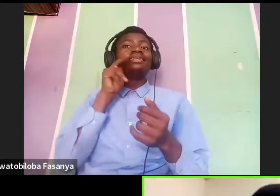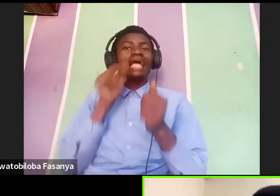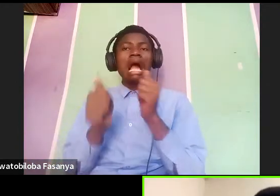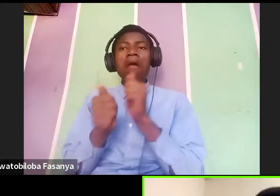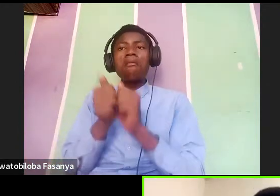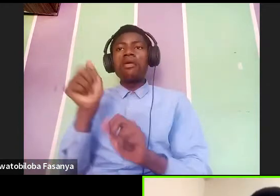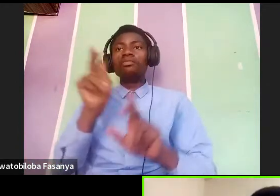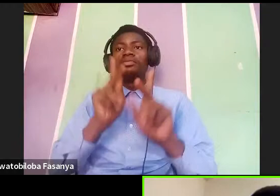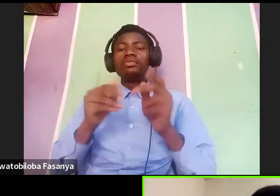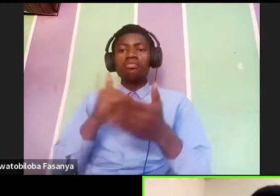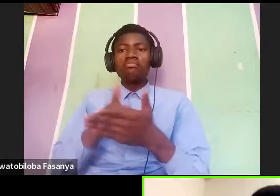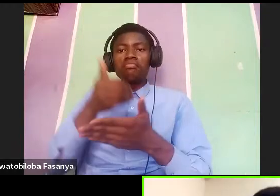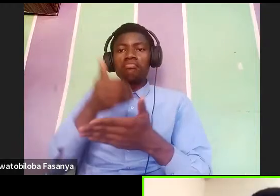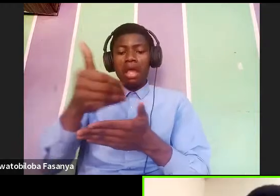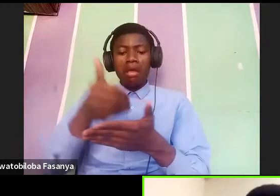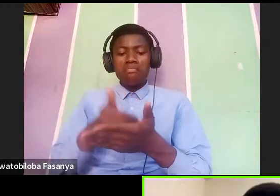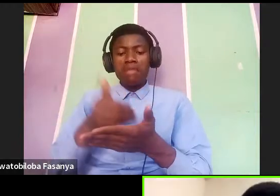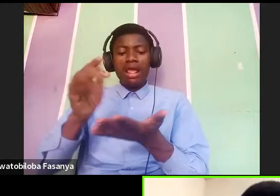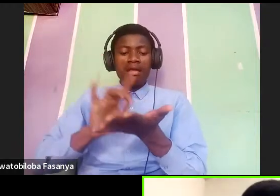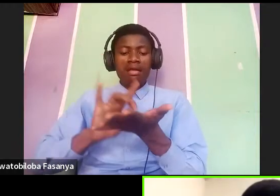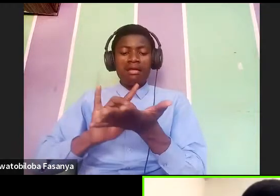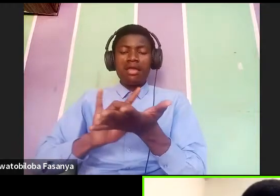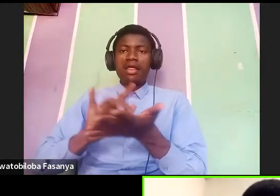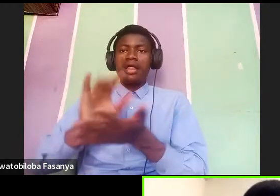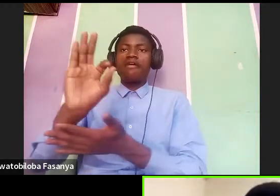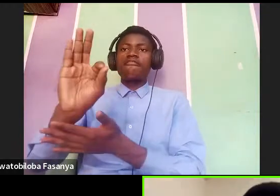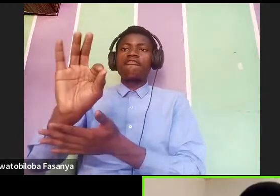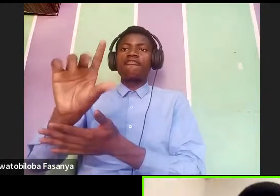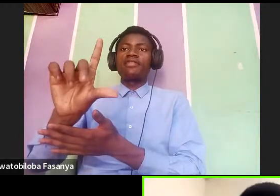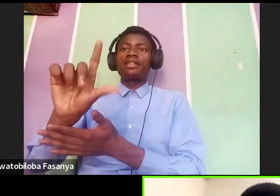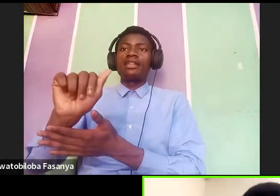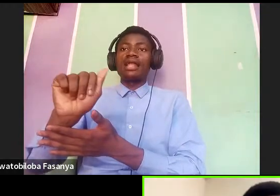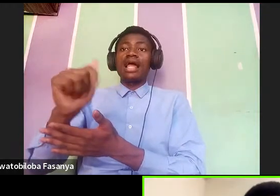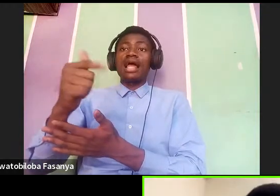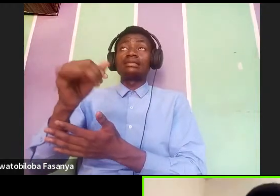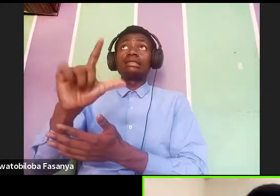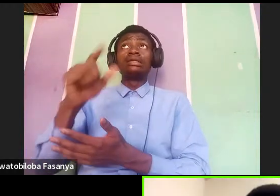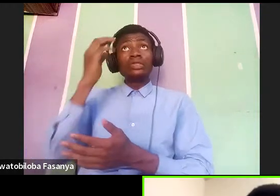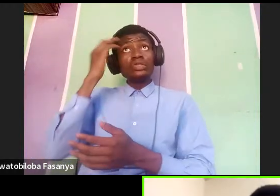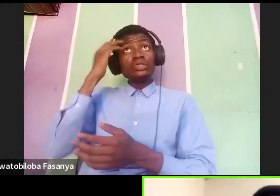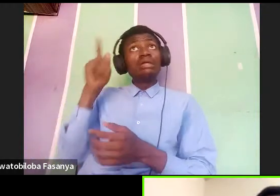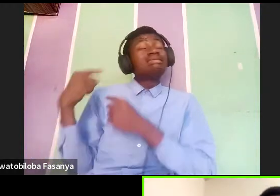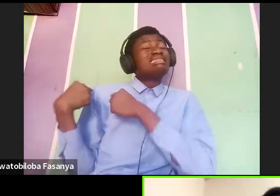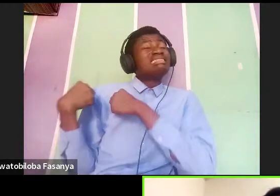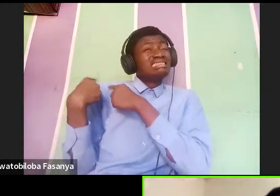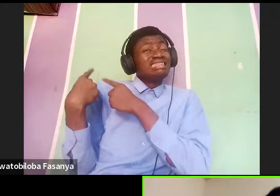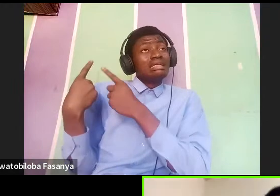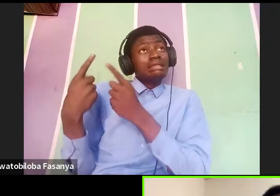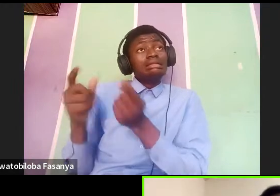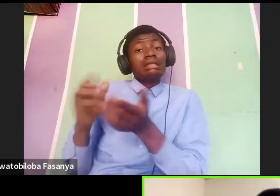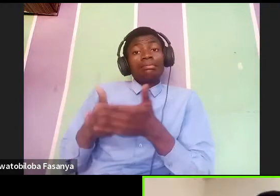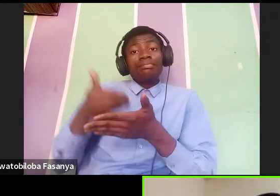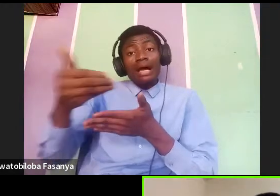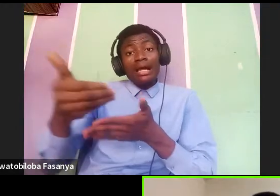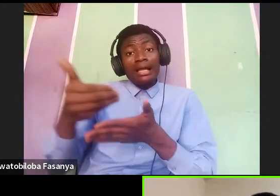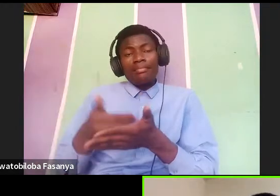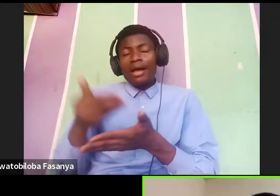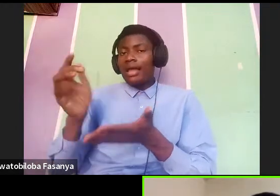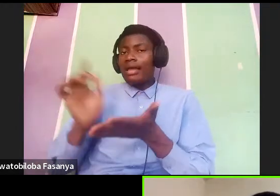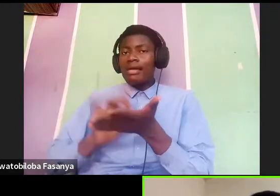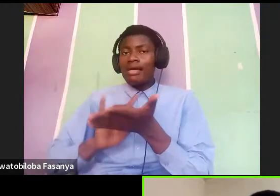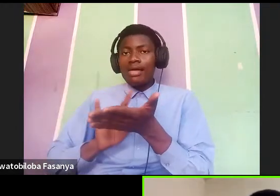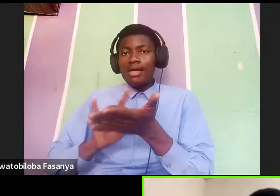will be very difficult to convince that person not to have that antibiotics if he sees that as the only help. But